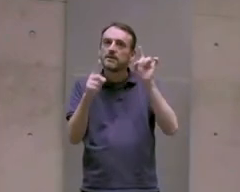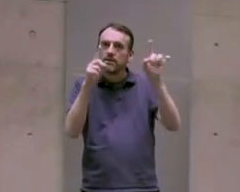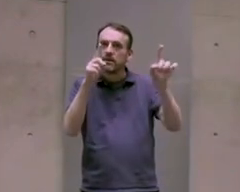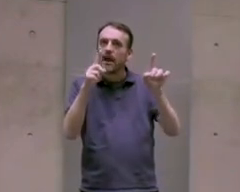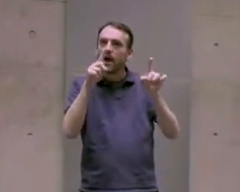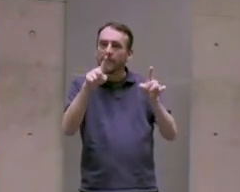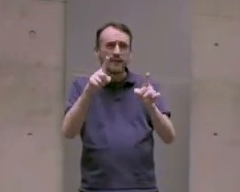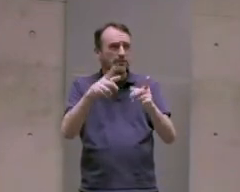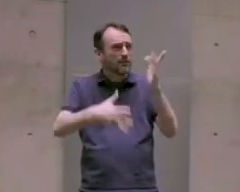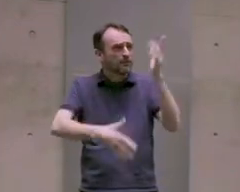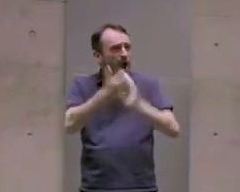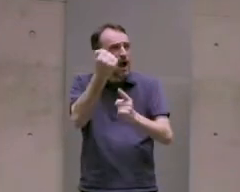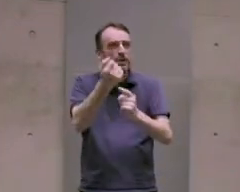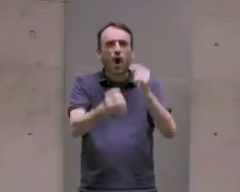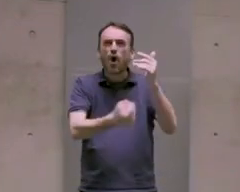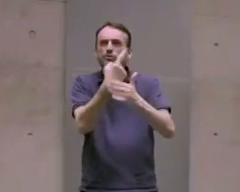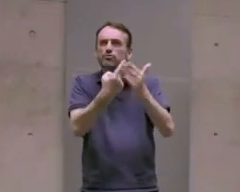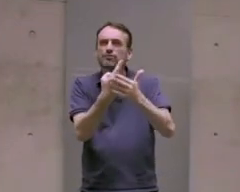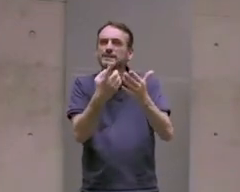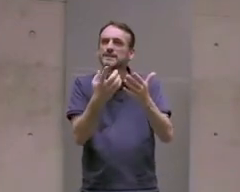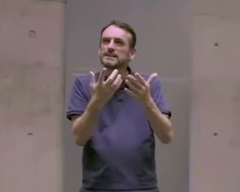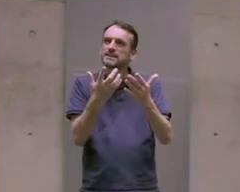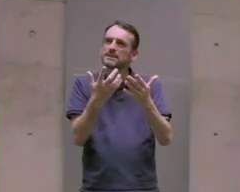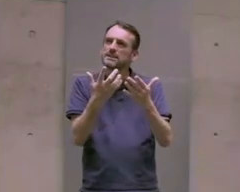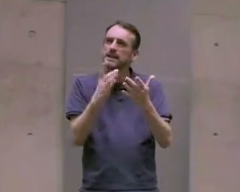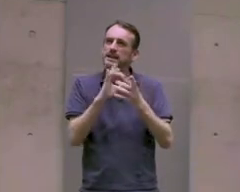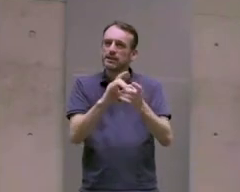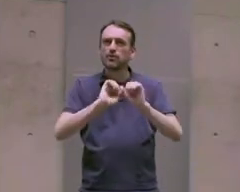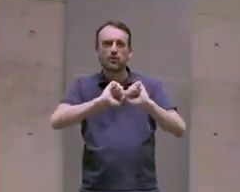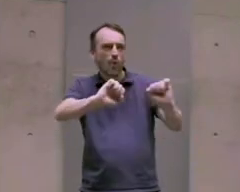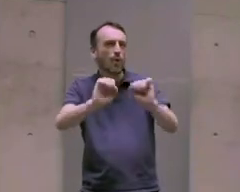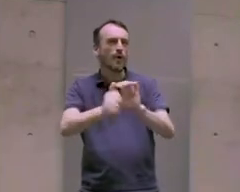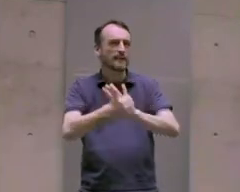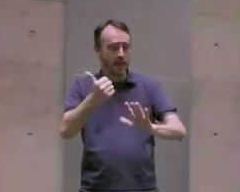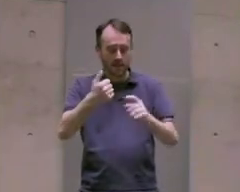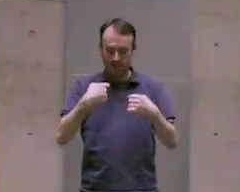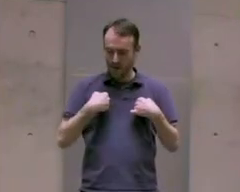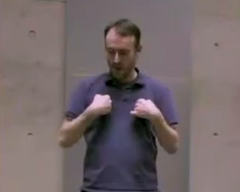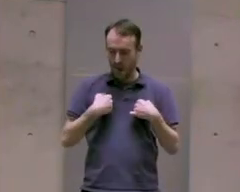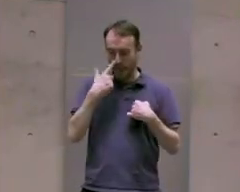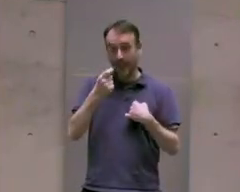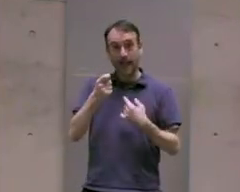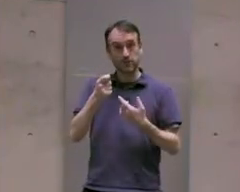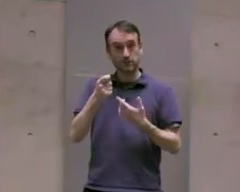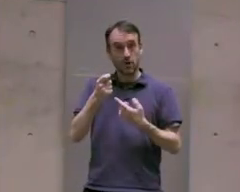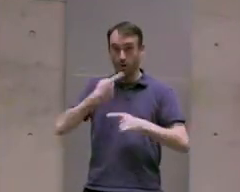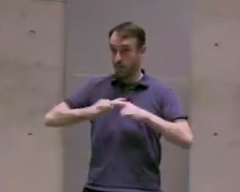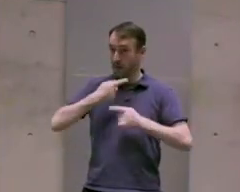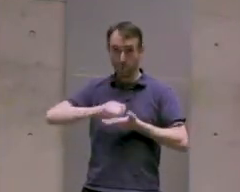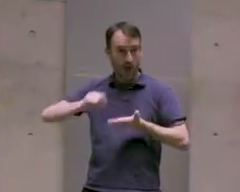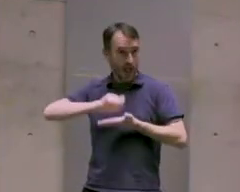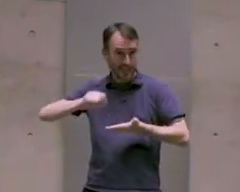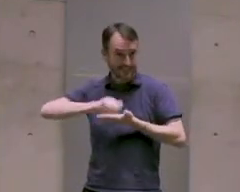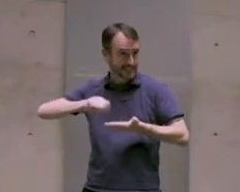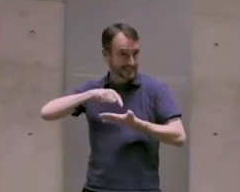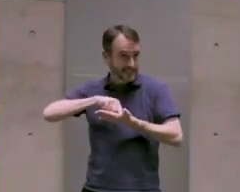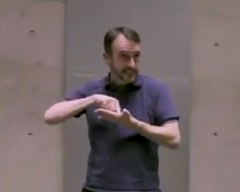those opportunities. With the circular games, for example, like I can write quite quickly. So making a